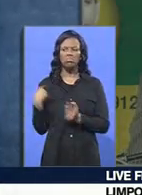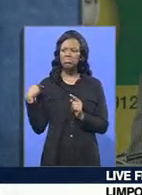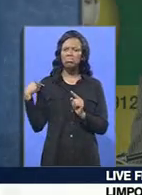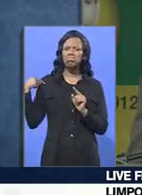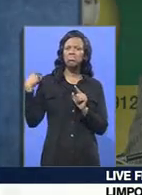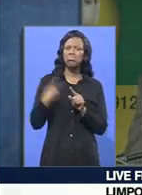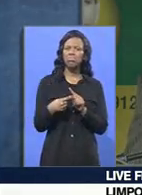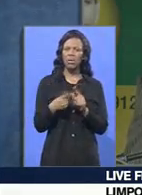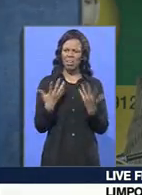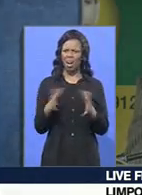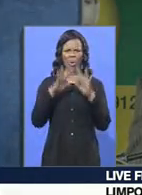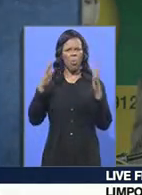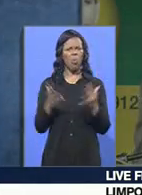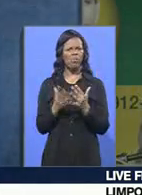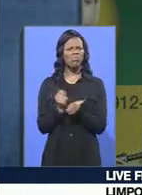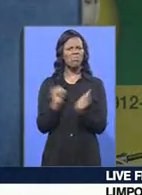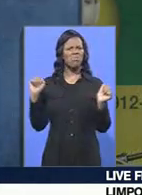the civilized world.